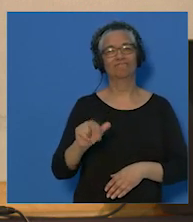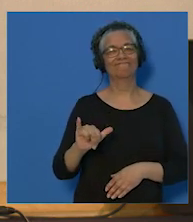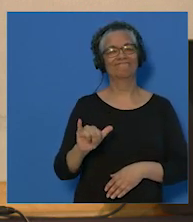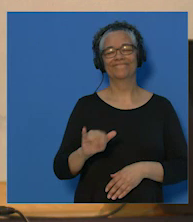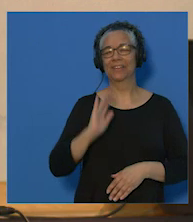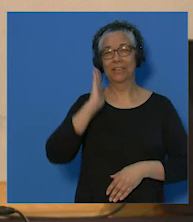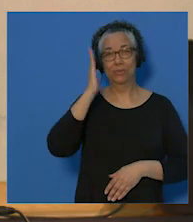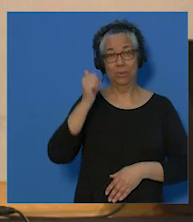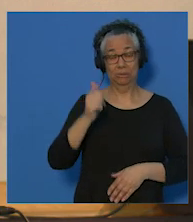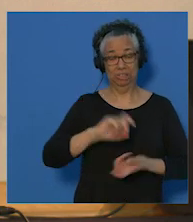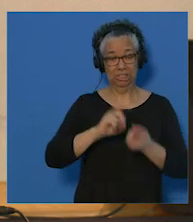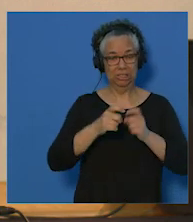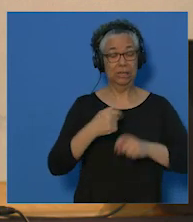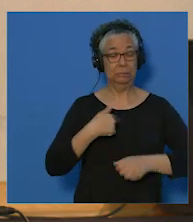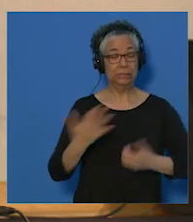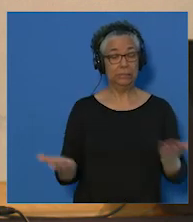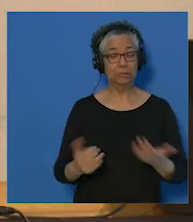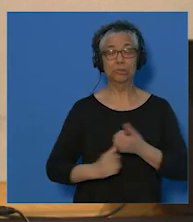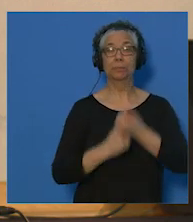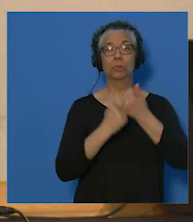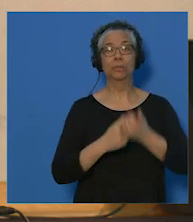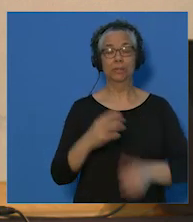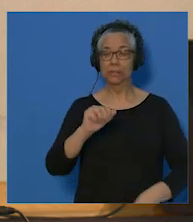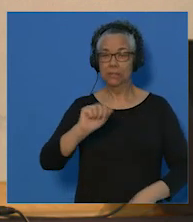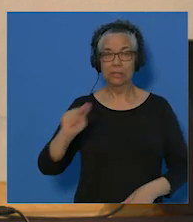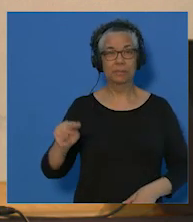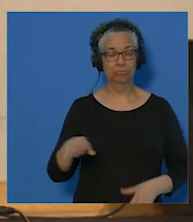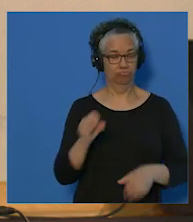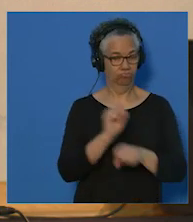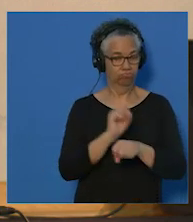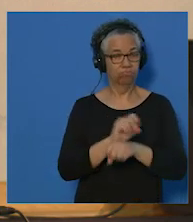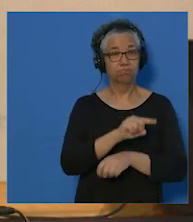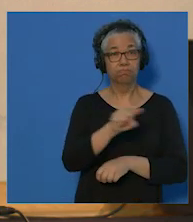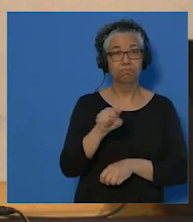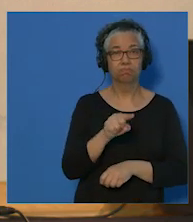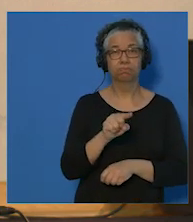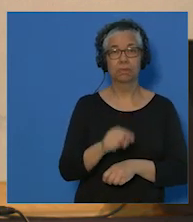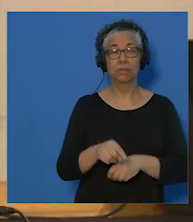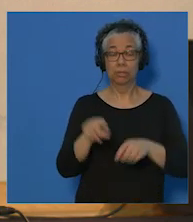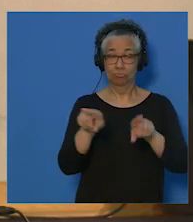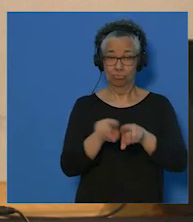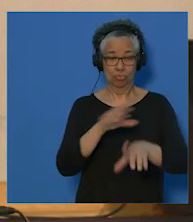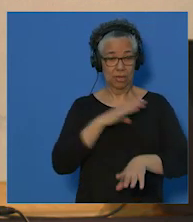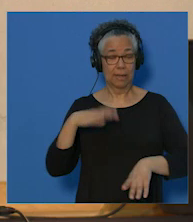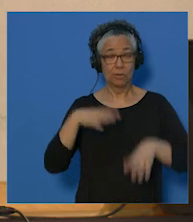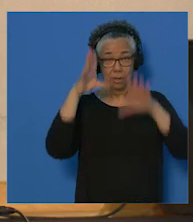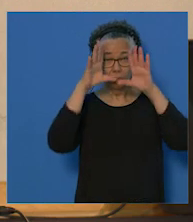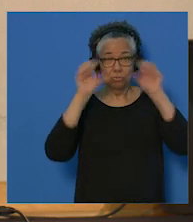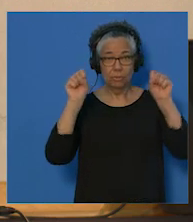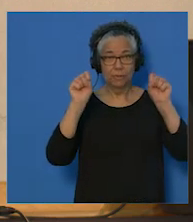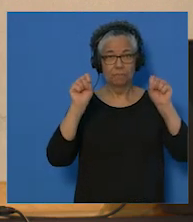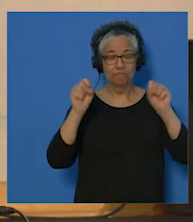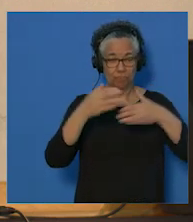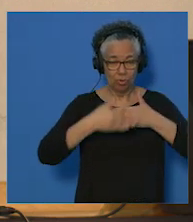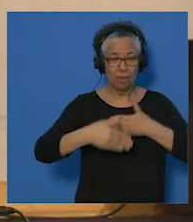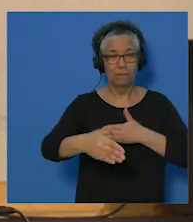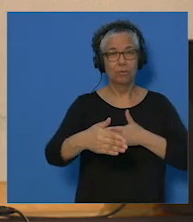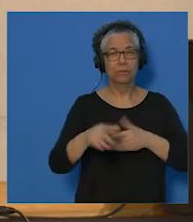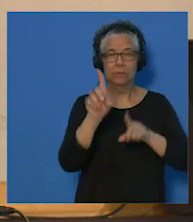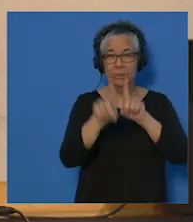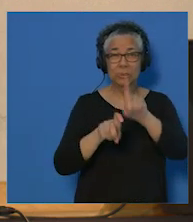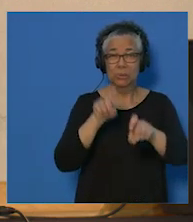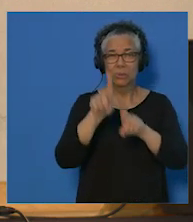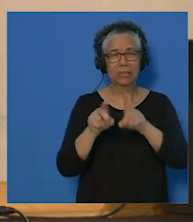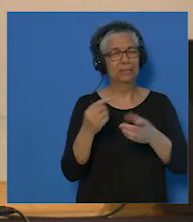every minister and the work that they do, the cabinet and the Premier, as we move forward, asking questions, and